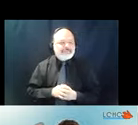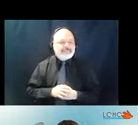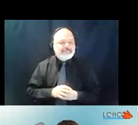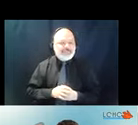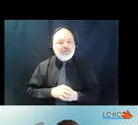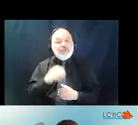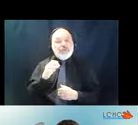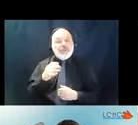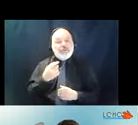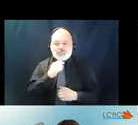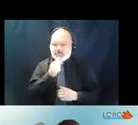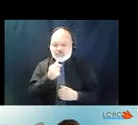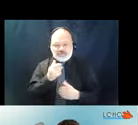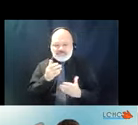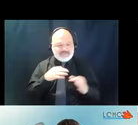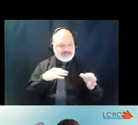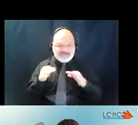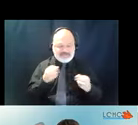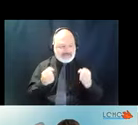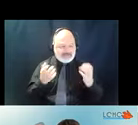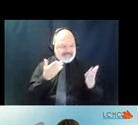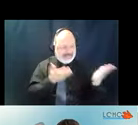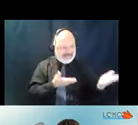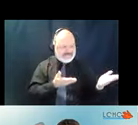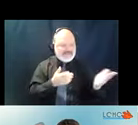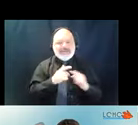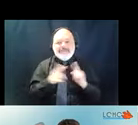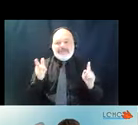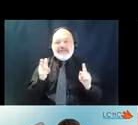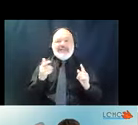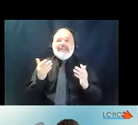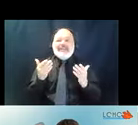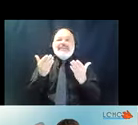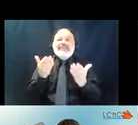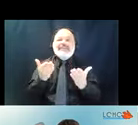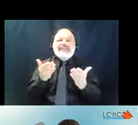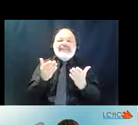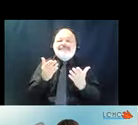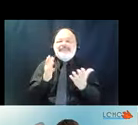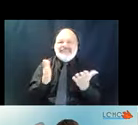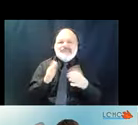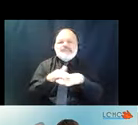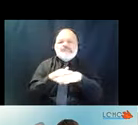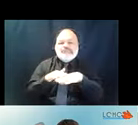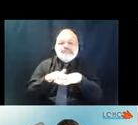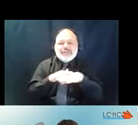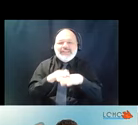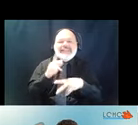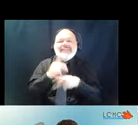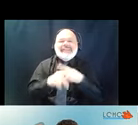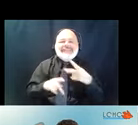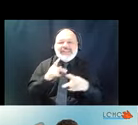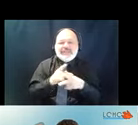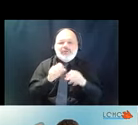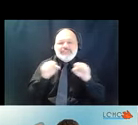So I won't spend too much time on this, but just to give a flavor in terms of the types of systems